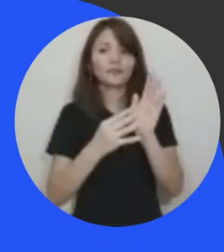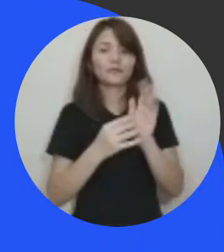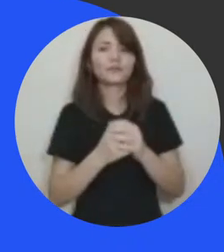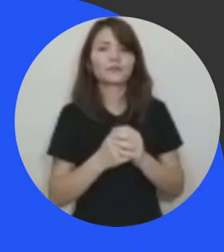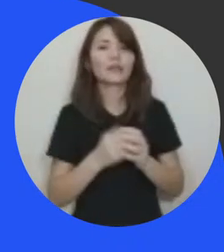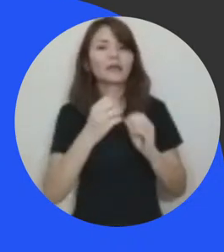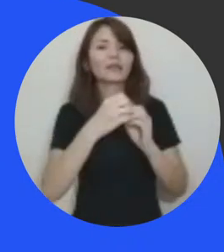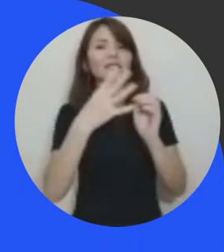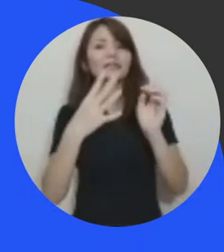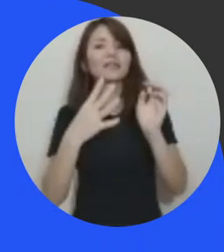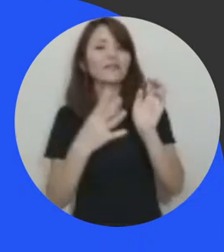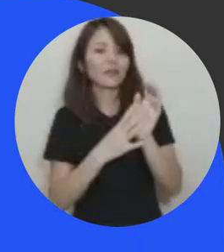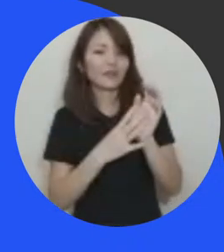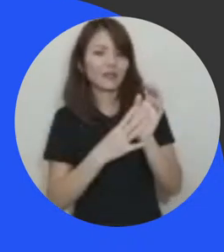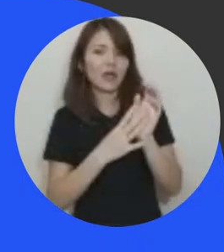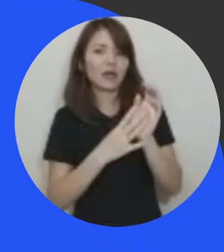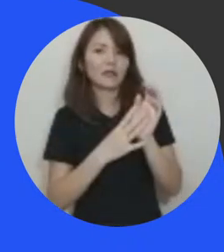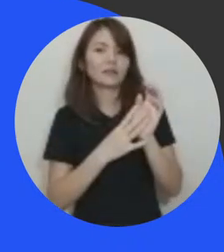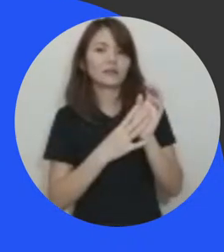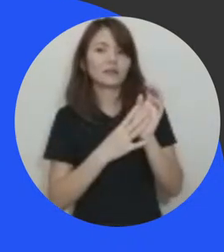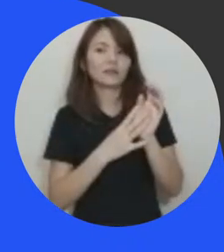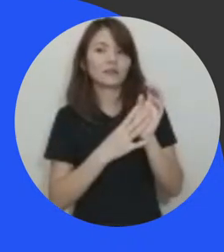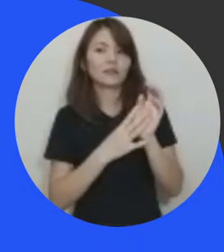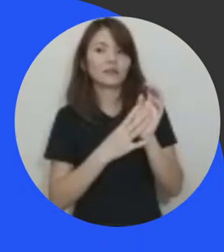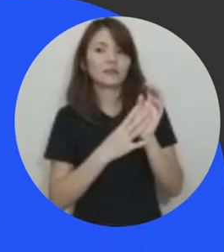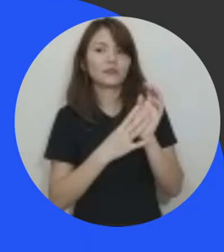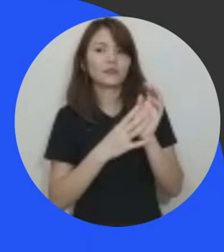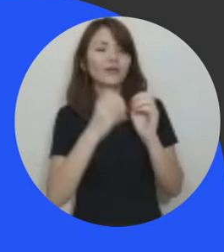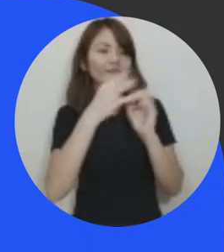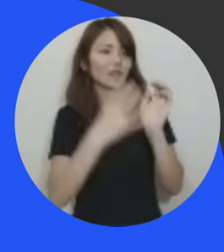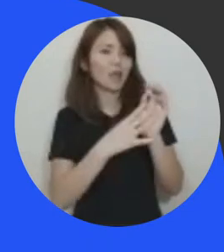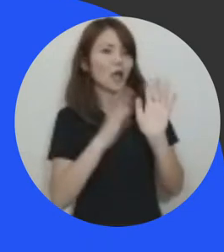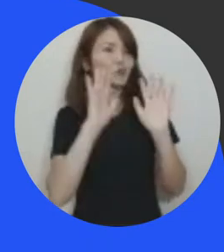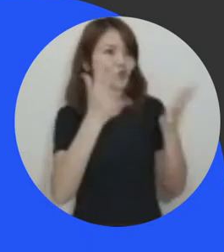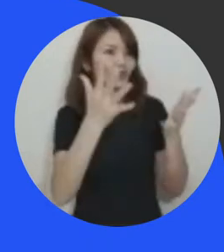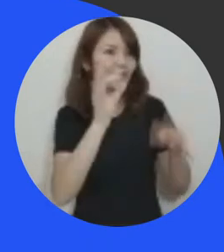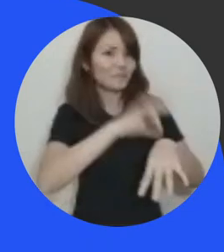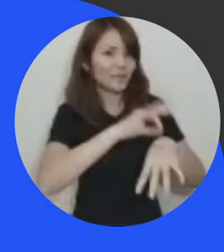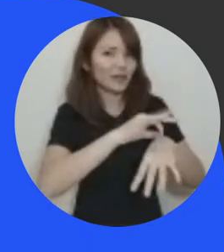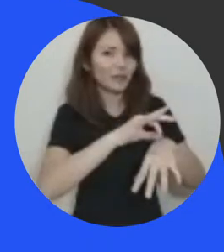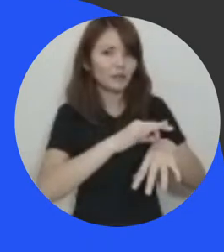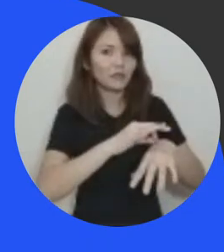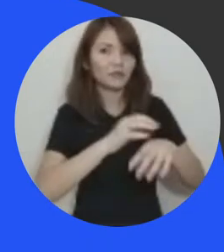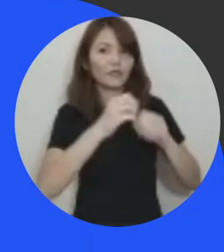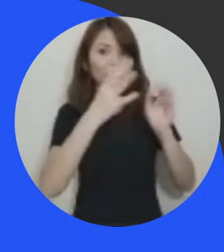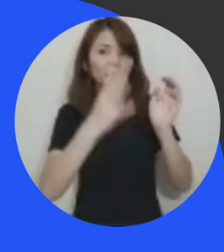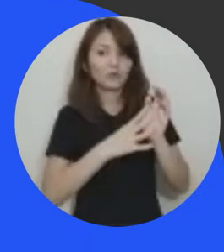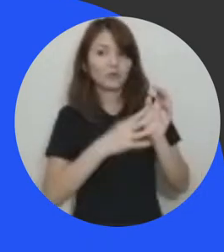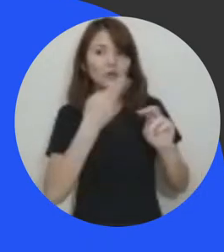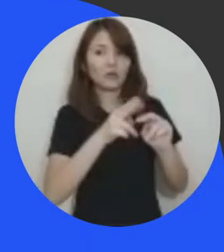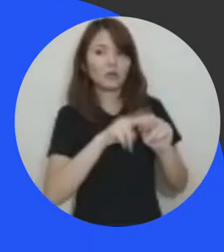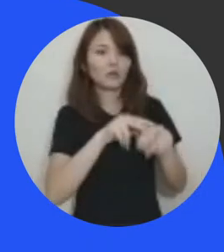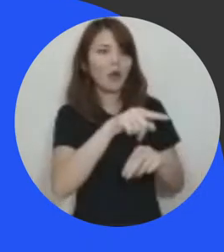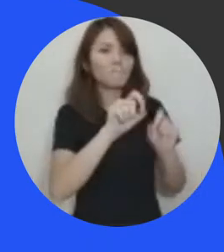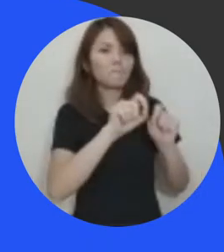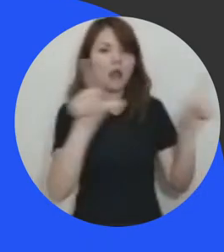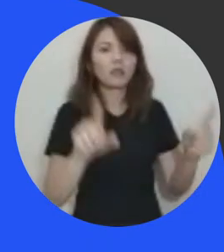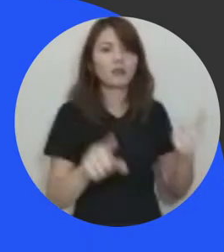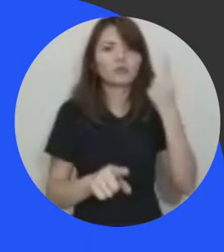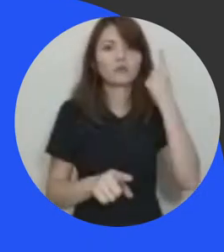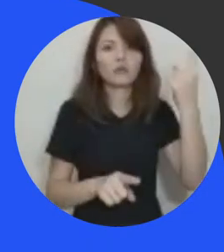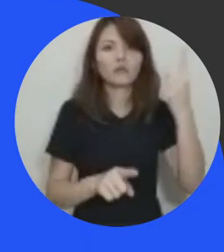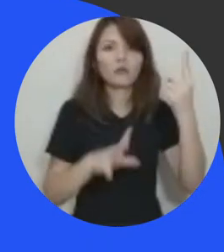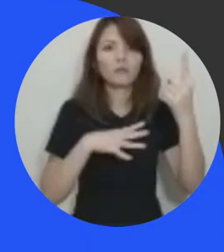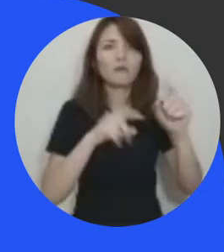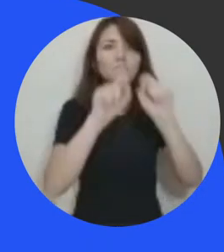about 39 were all from one hospital. So we'd identified that there was an increase in cases